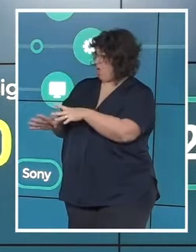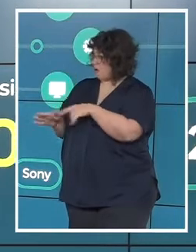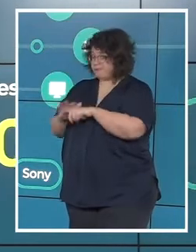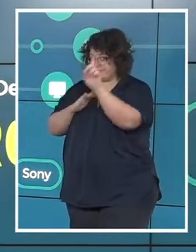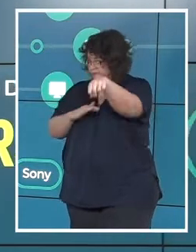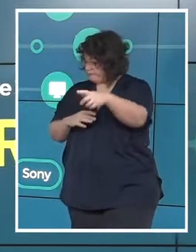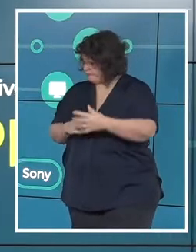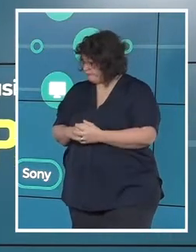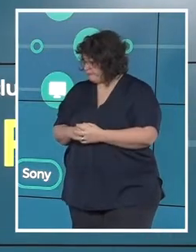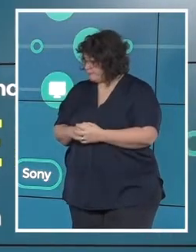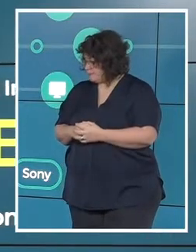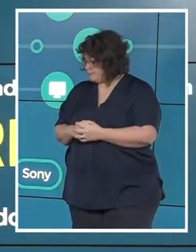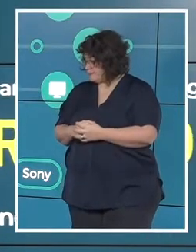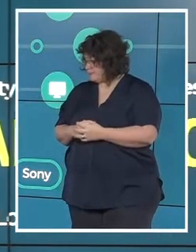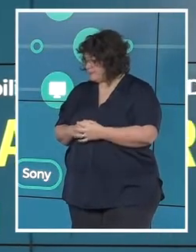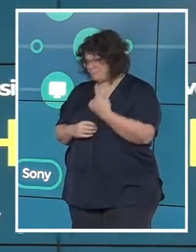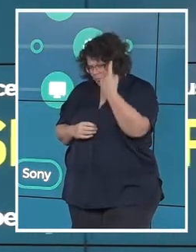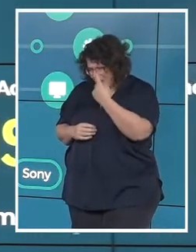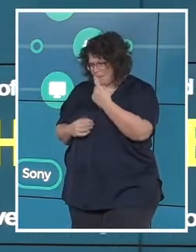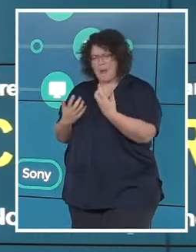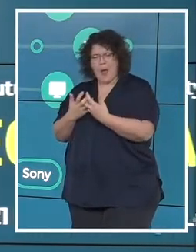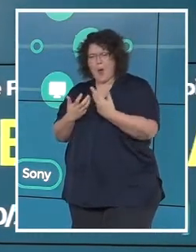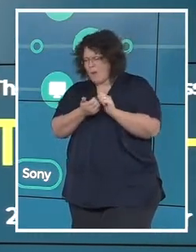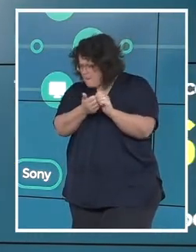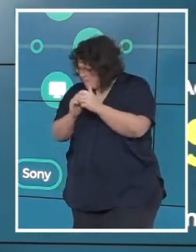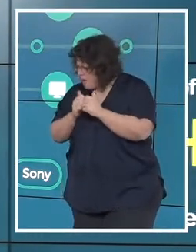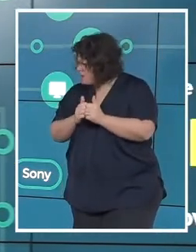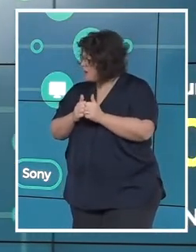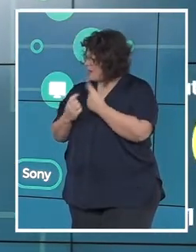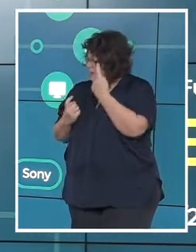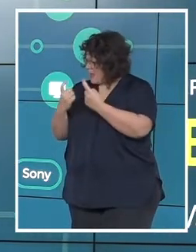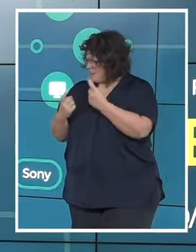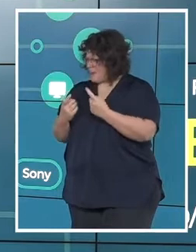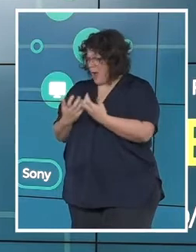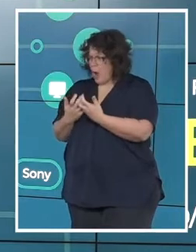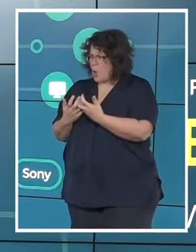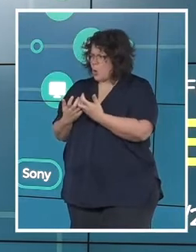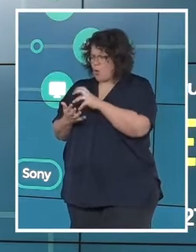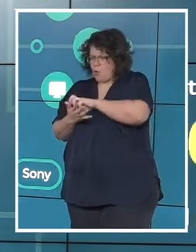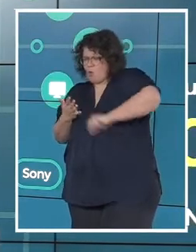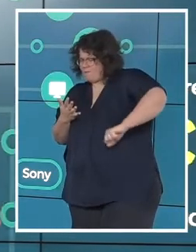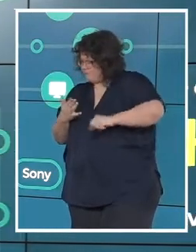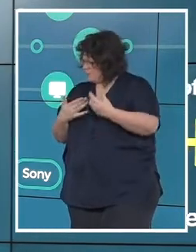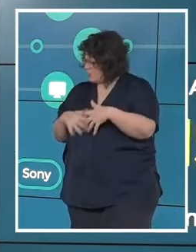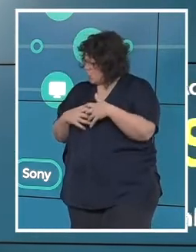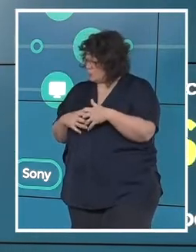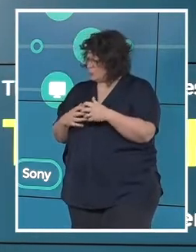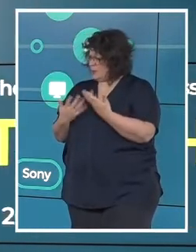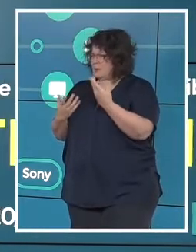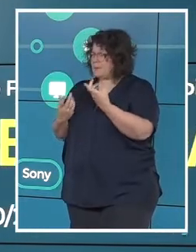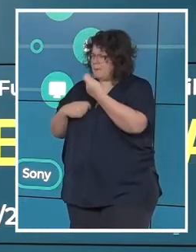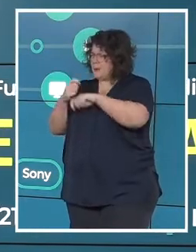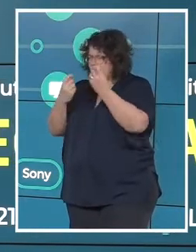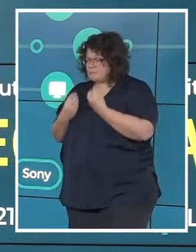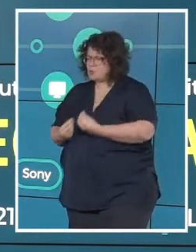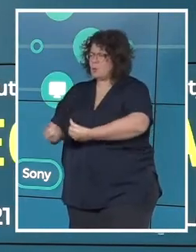remove technology and make it more seamless, put it in the background. Let me give you an example. You know, I traveled over for